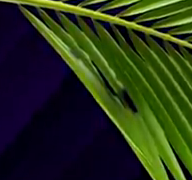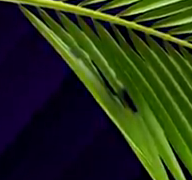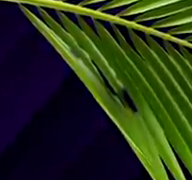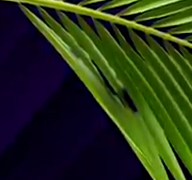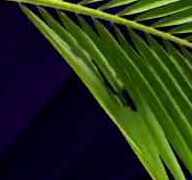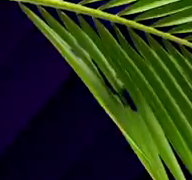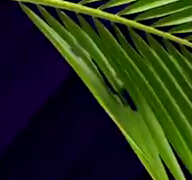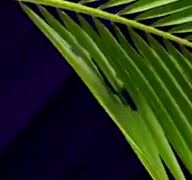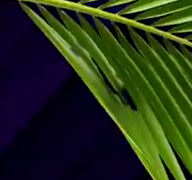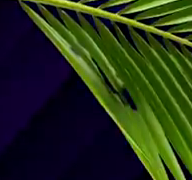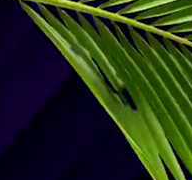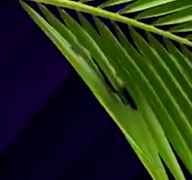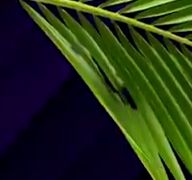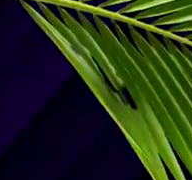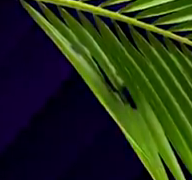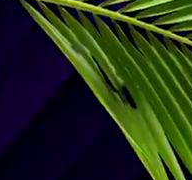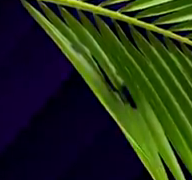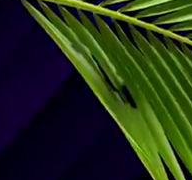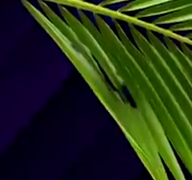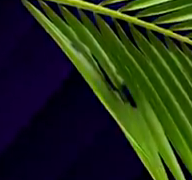Glory to his name.